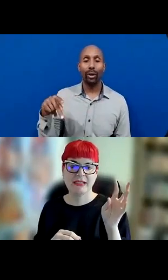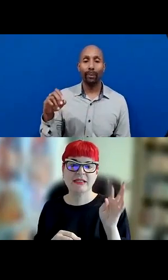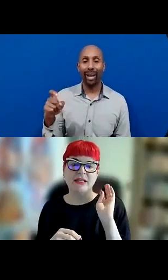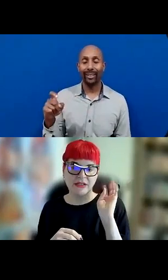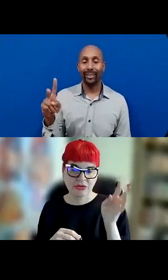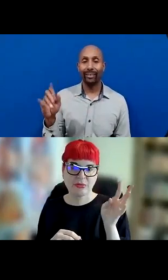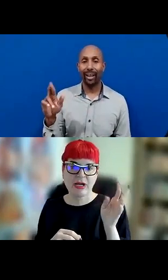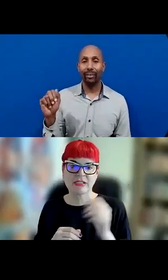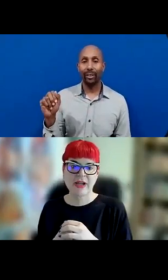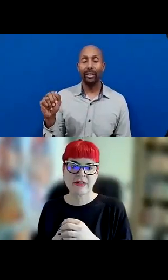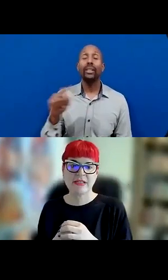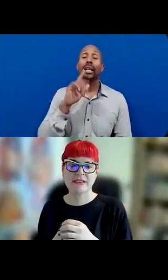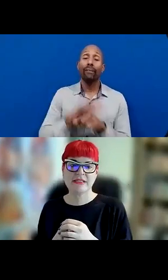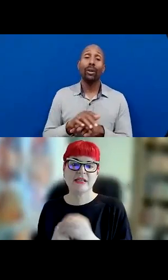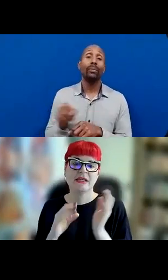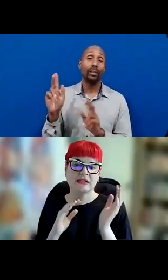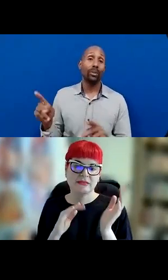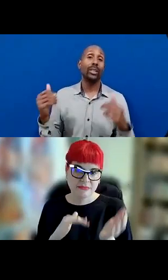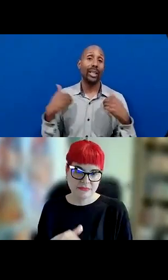had an orthopox virus.